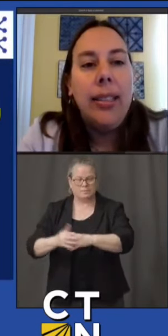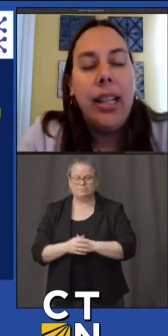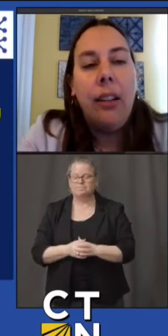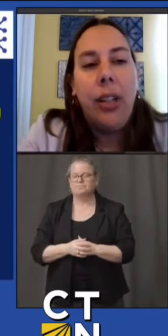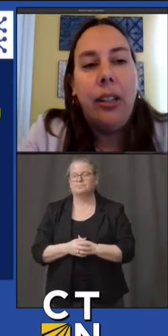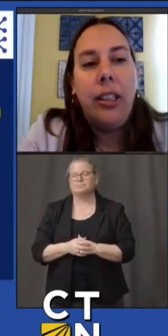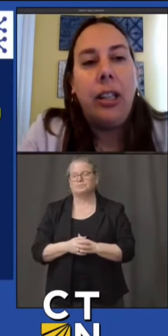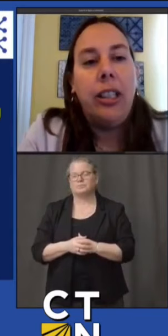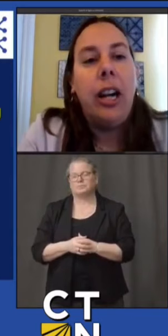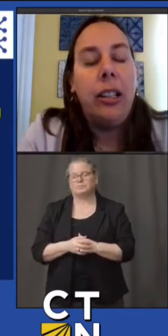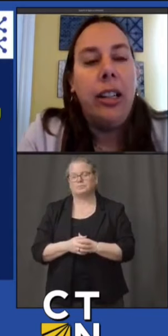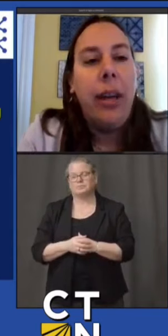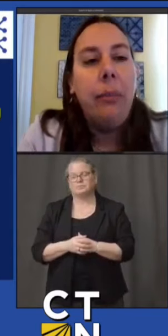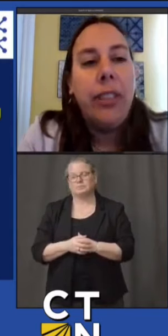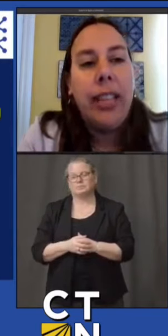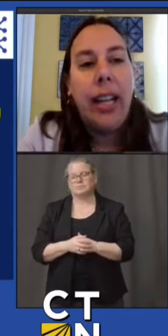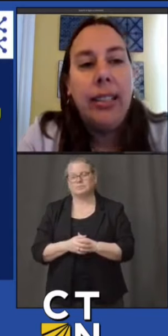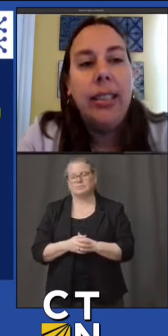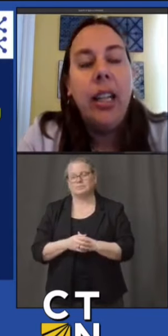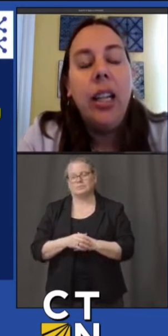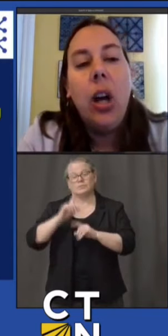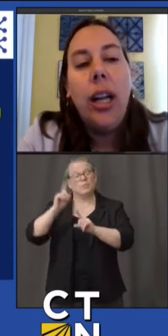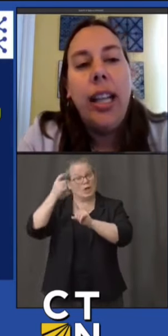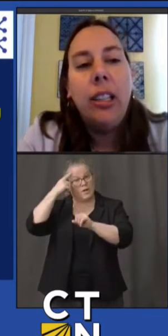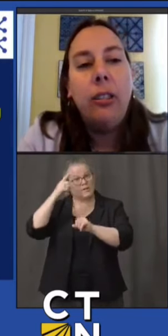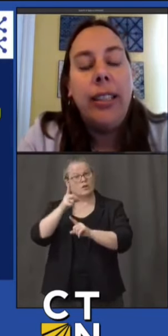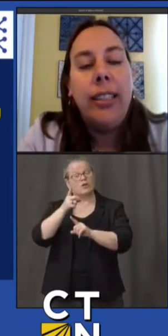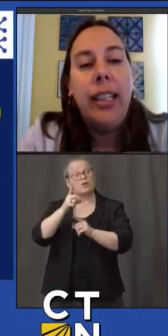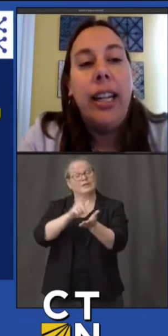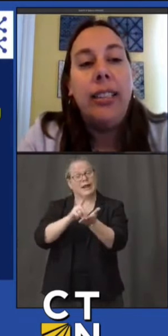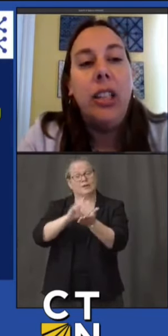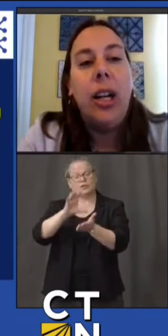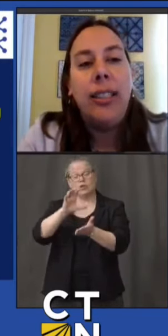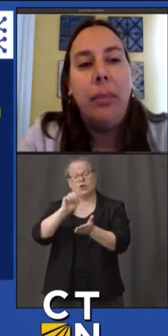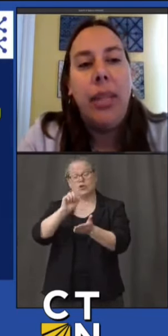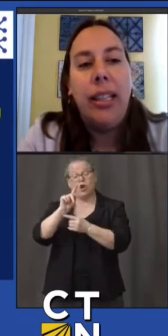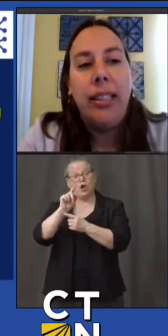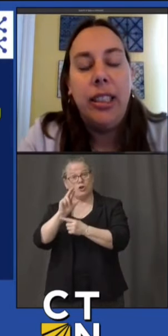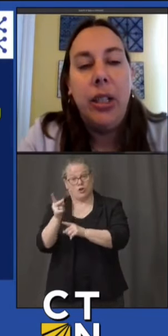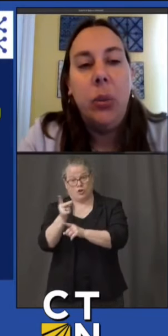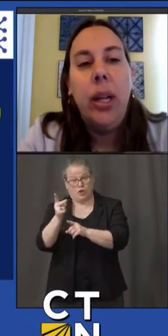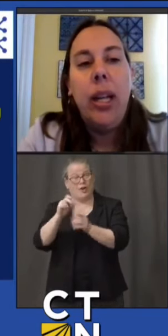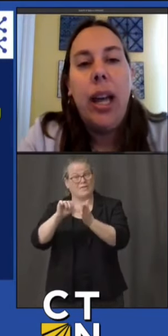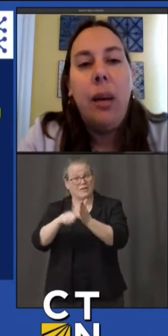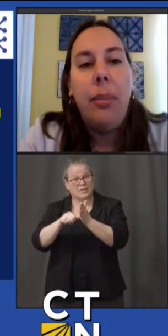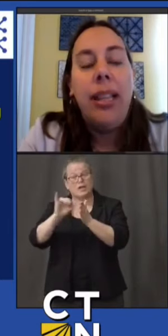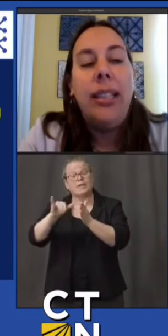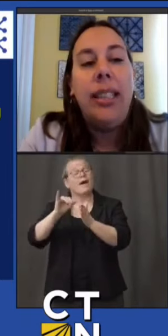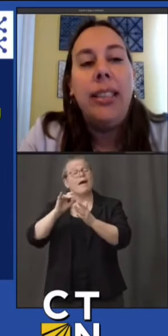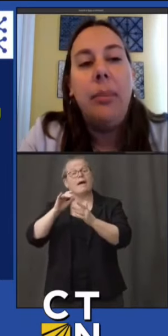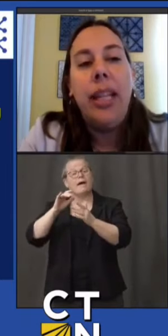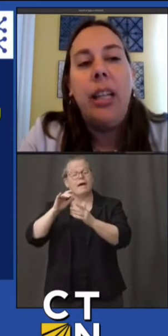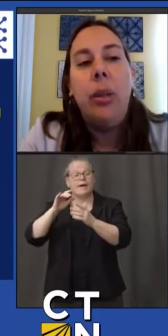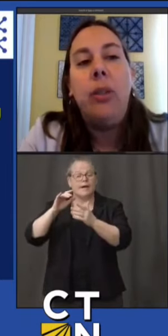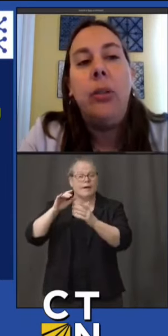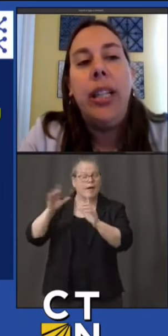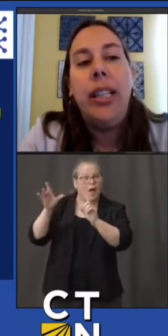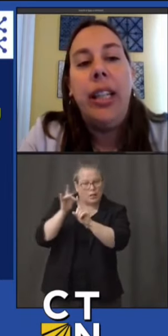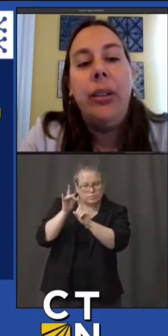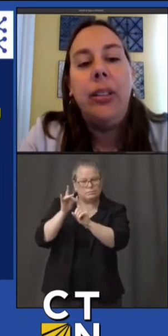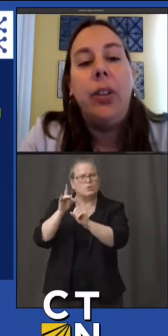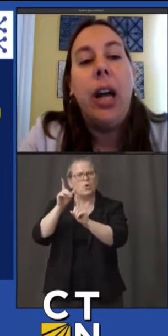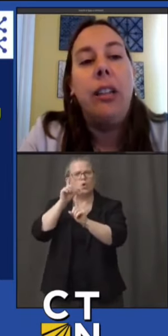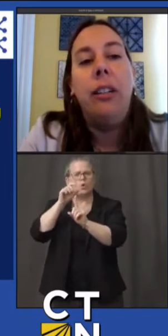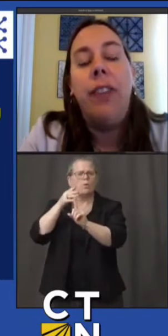As the Governor and Dr. Carter have emphasized, contact tracing is not something that's new, and this is something that we routinely